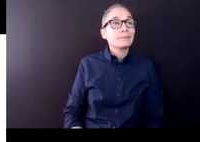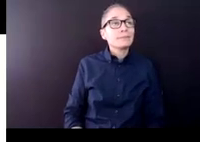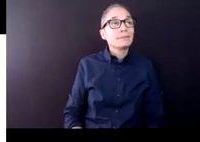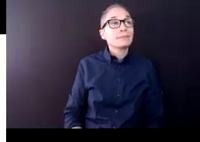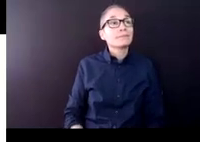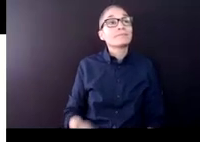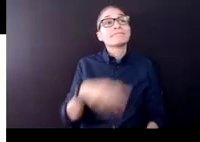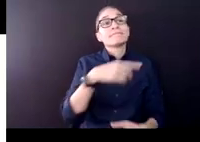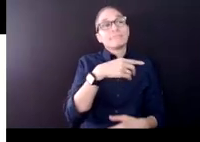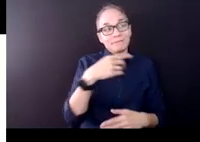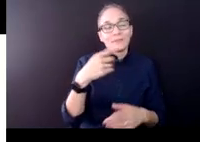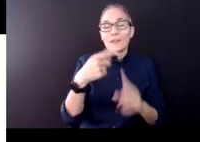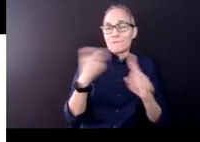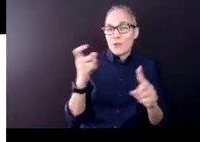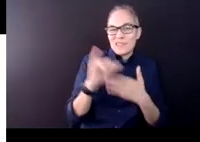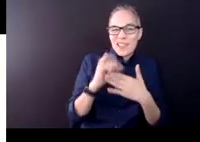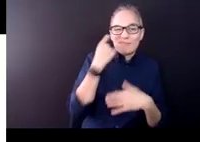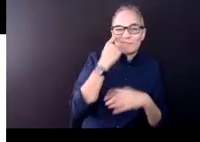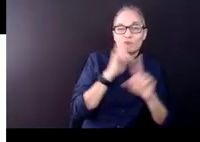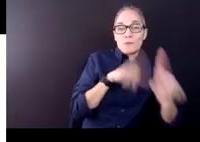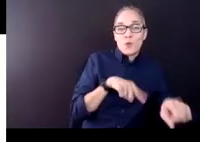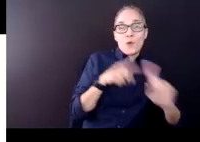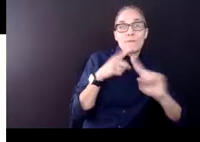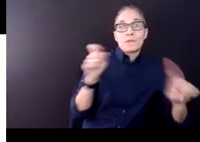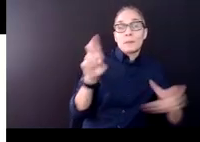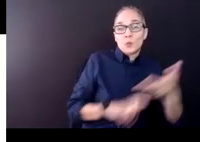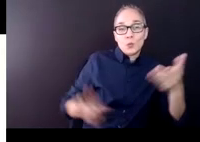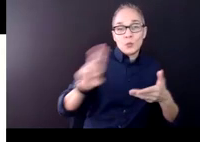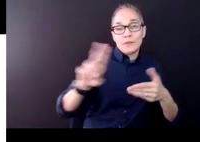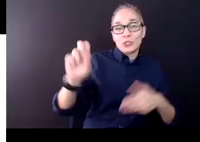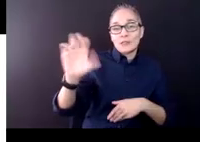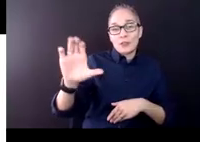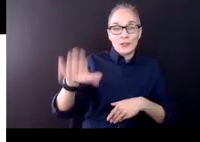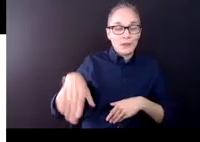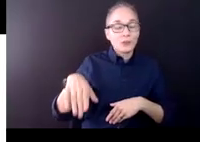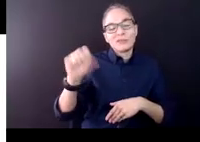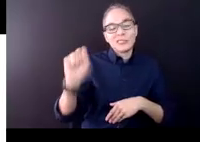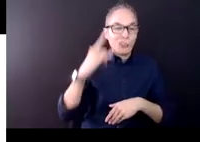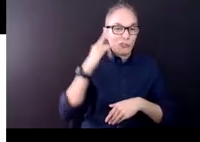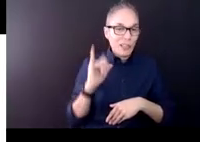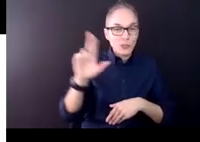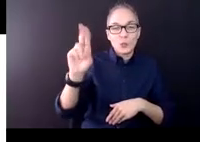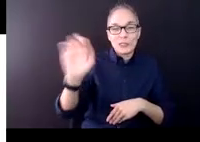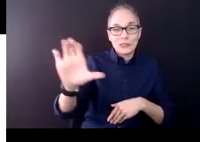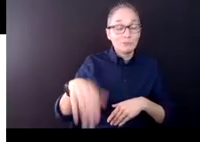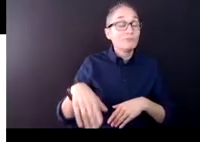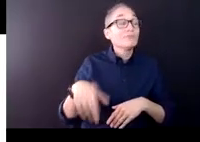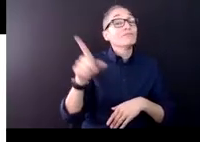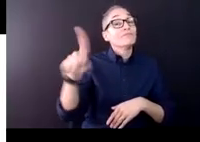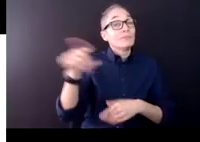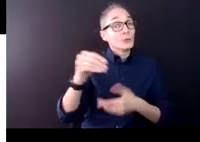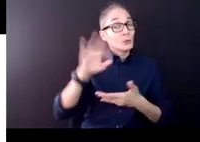So according to that report from the University of Southern California, students who feel confident